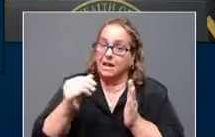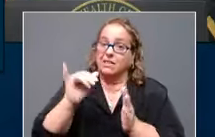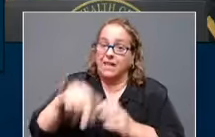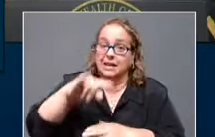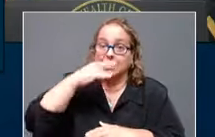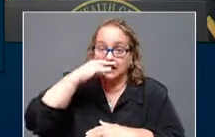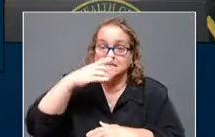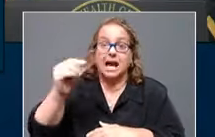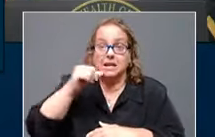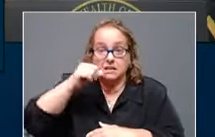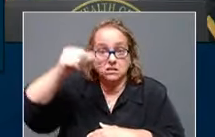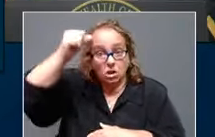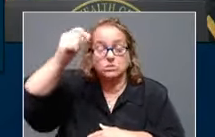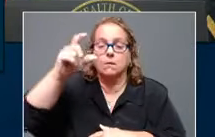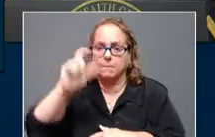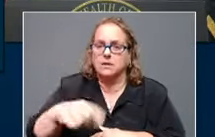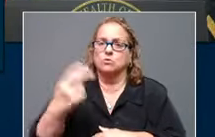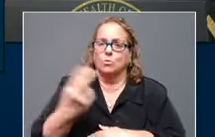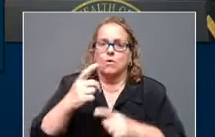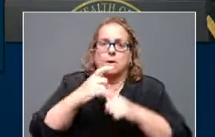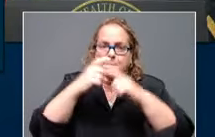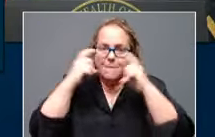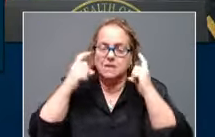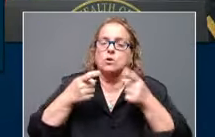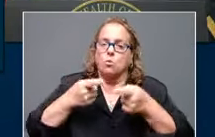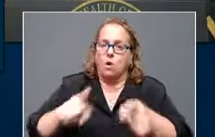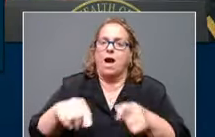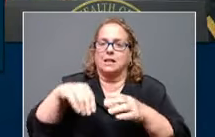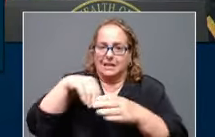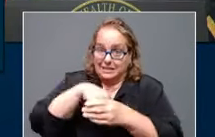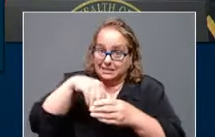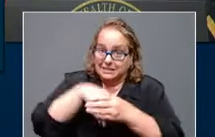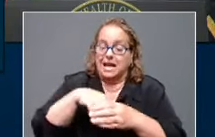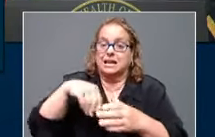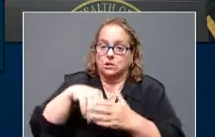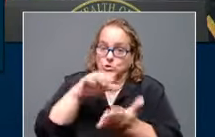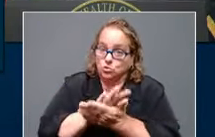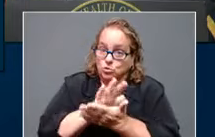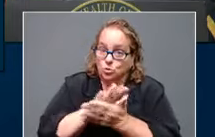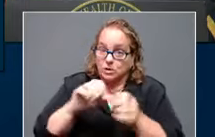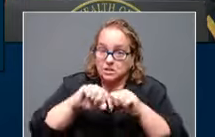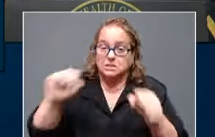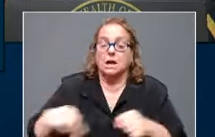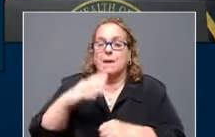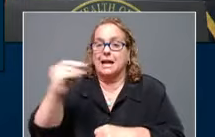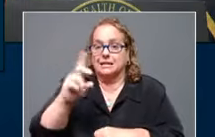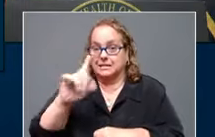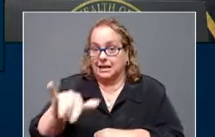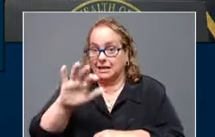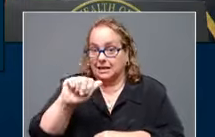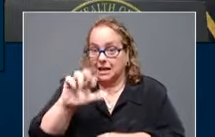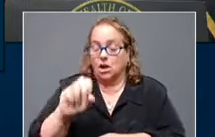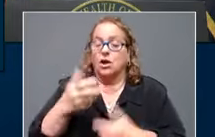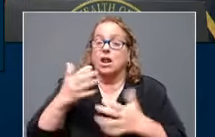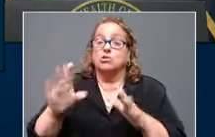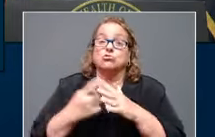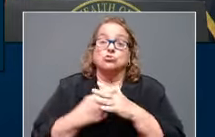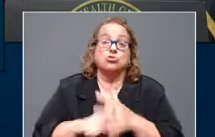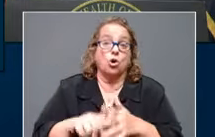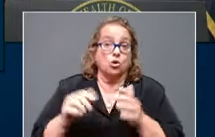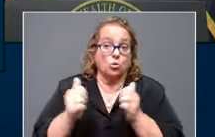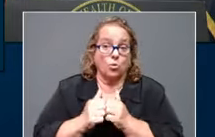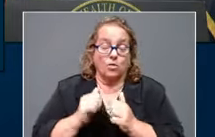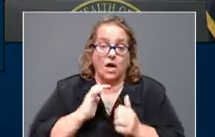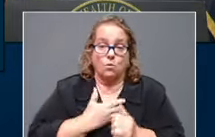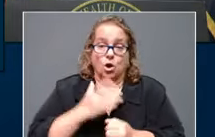Rebecca sent to us. We appreciate her work. Wearing a mask is a simple step to keep our children healthy and safe. The